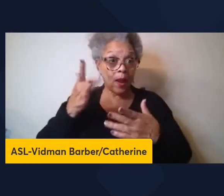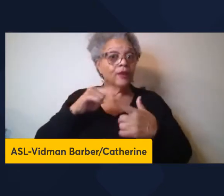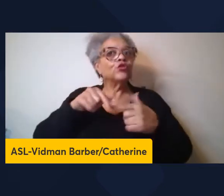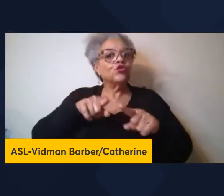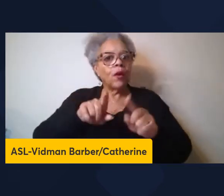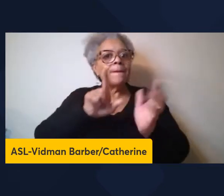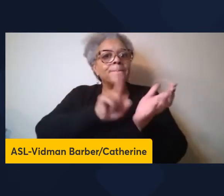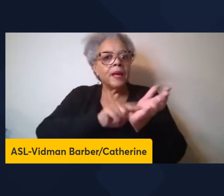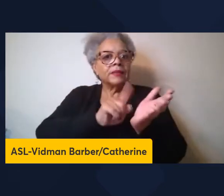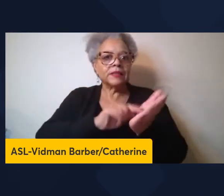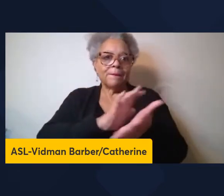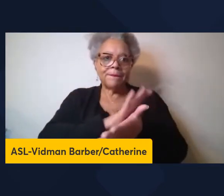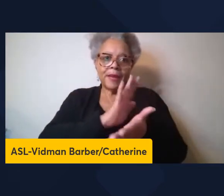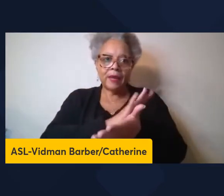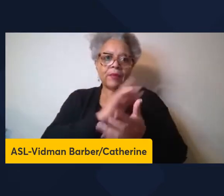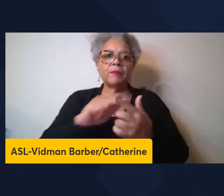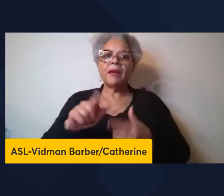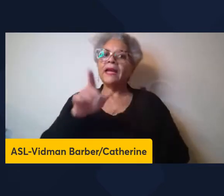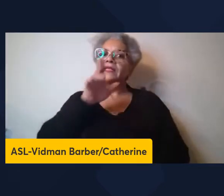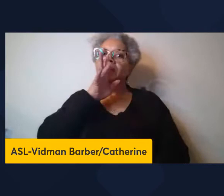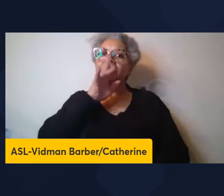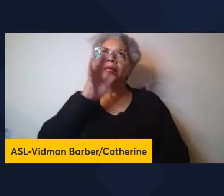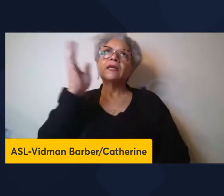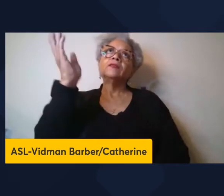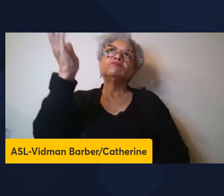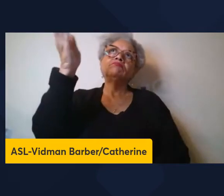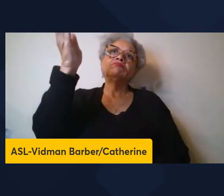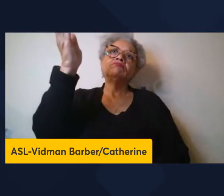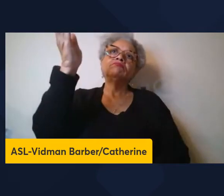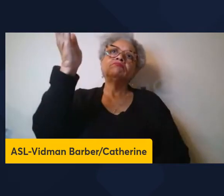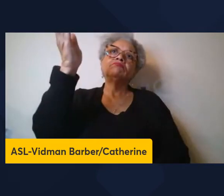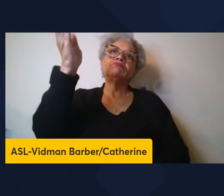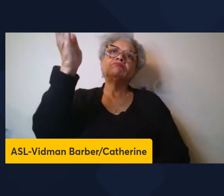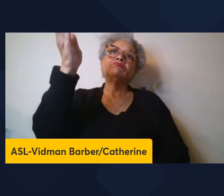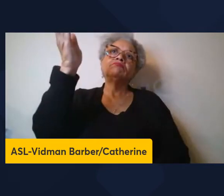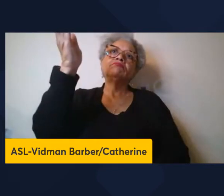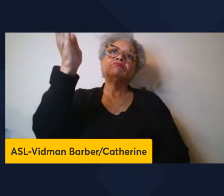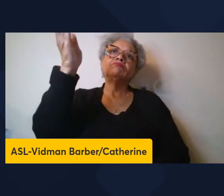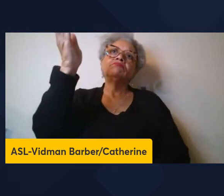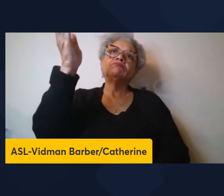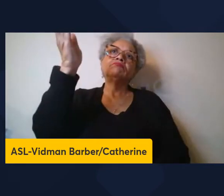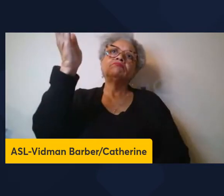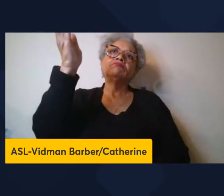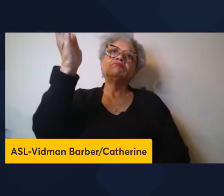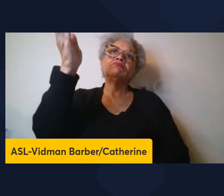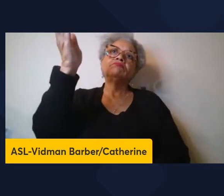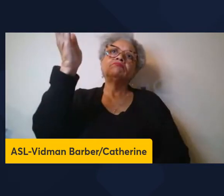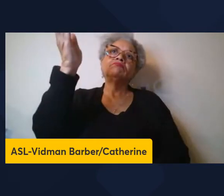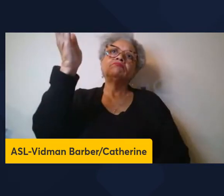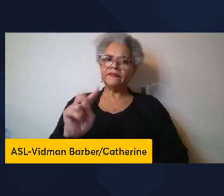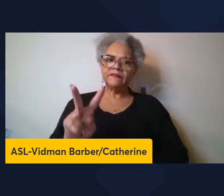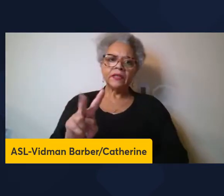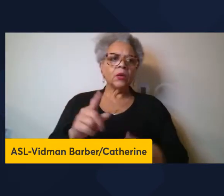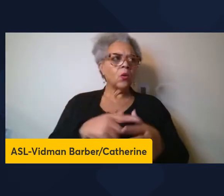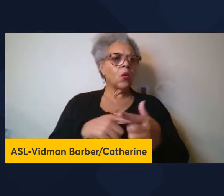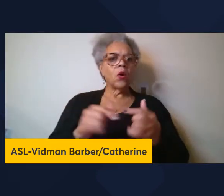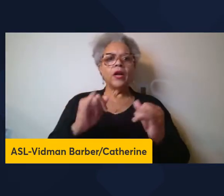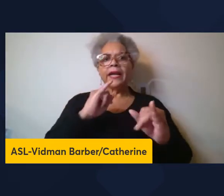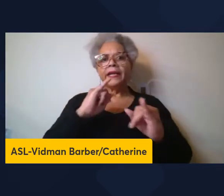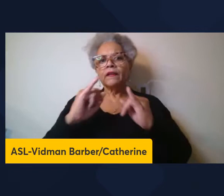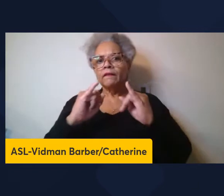They've been doing that by speaking at conferences. They've been doing that by showing up on television for